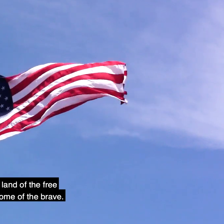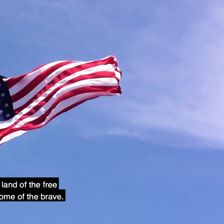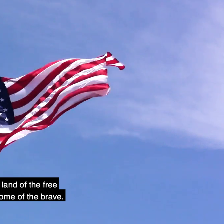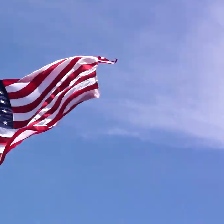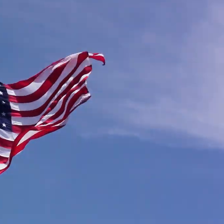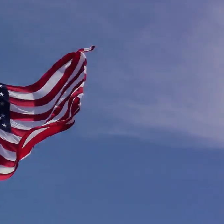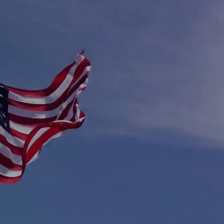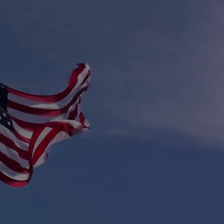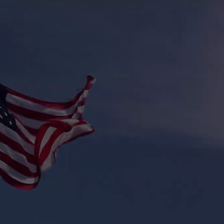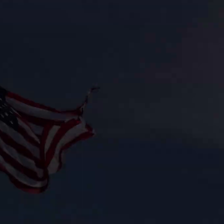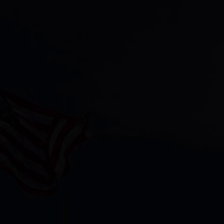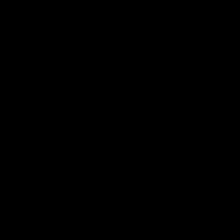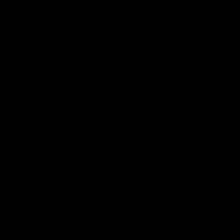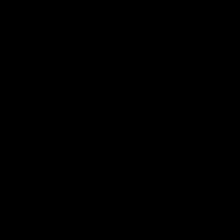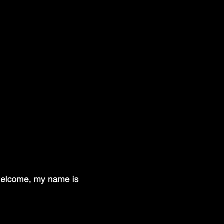brave?